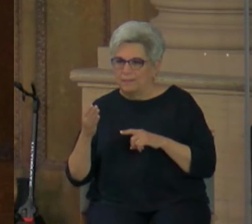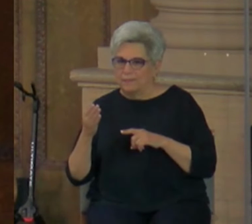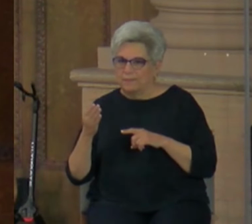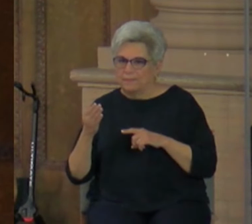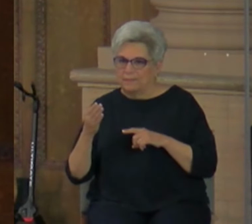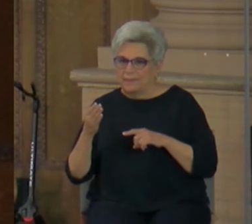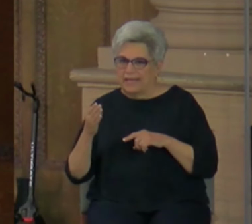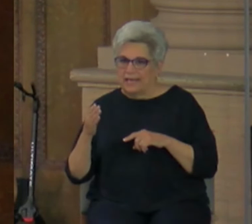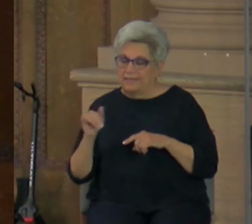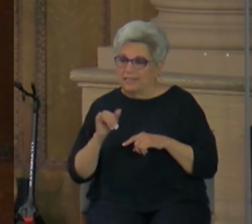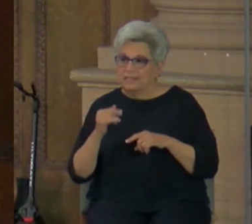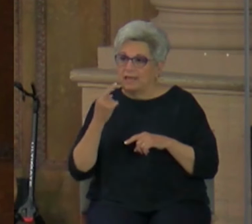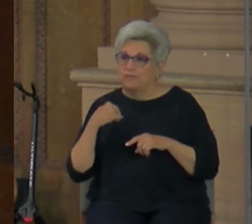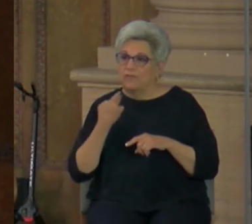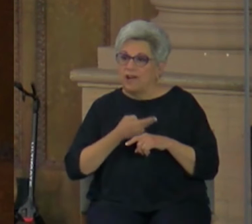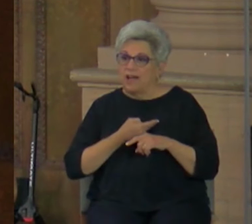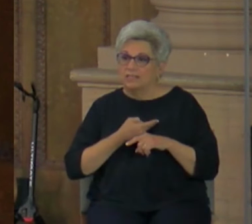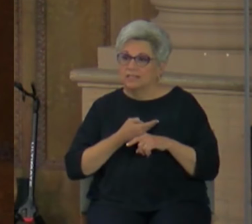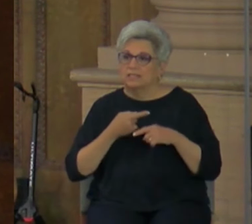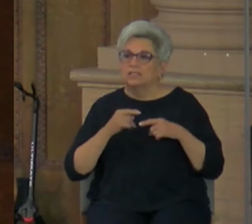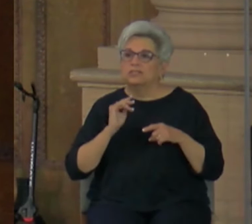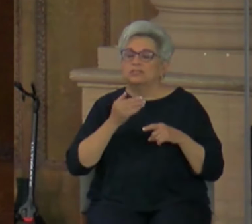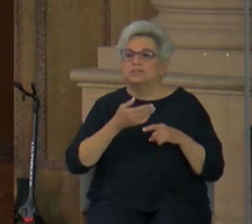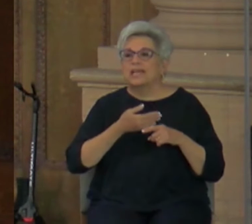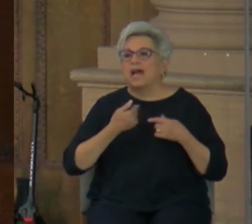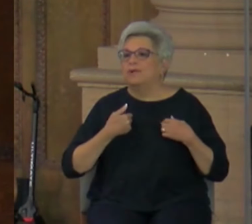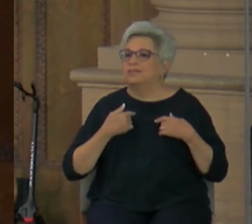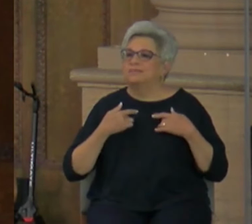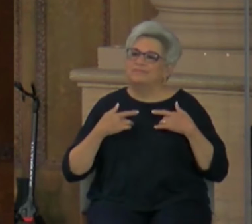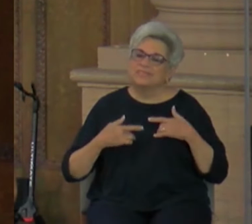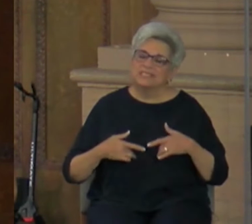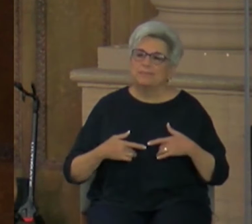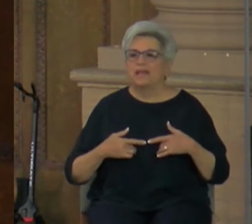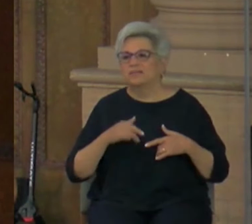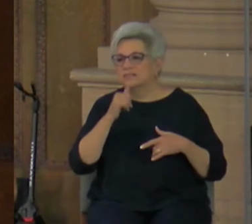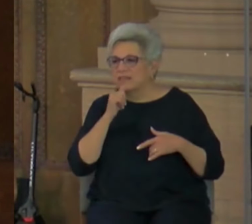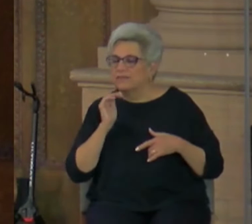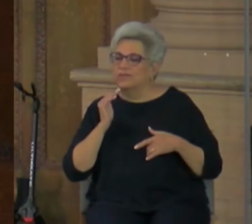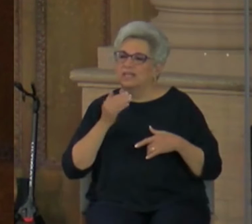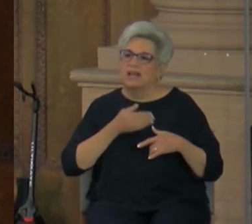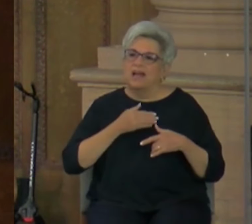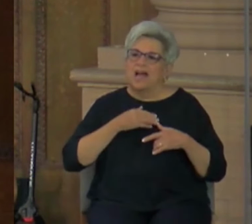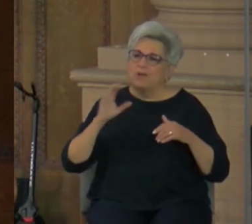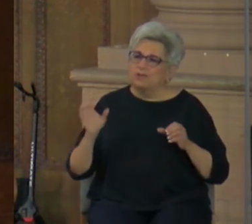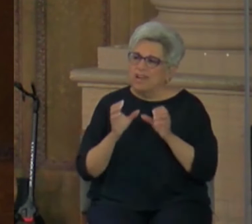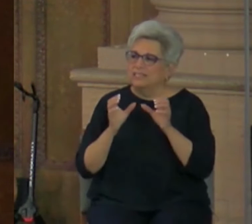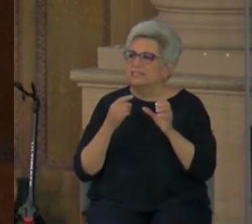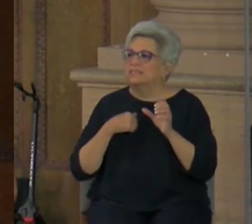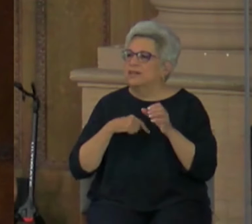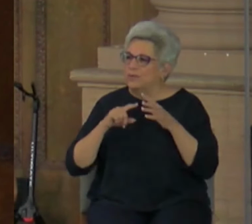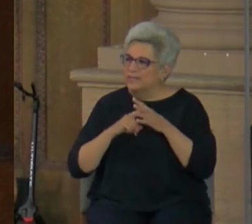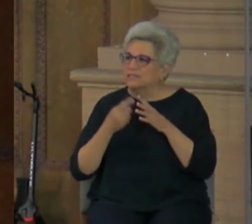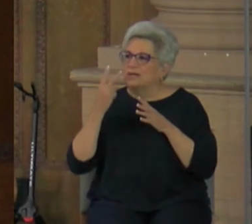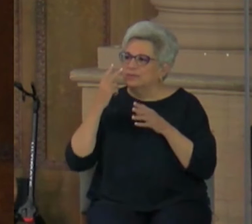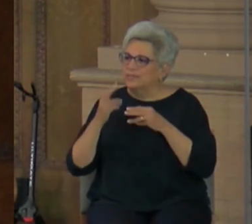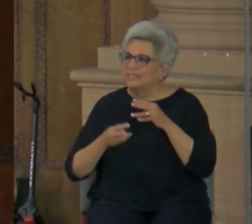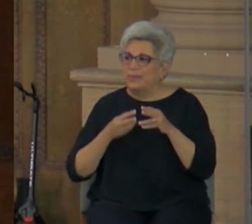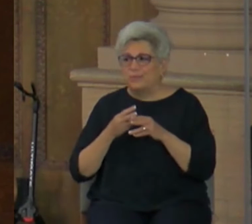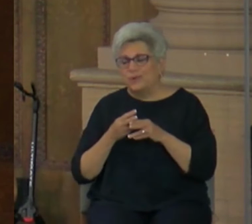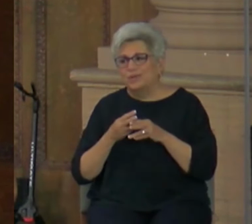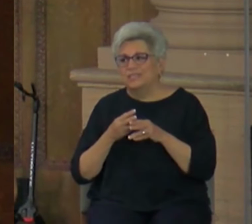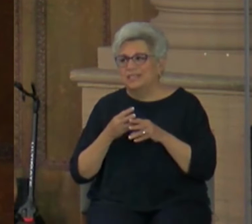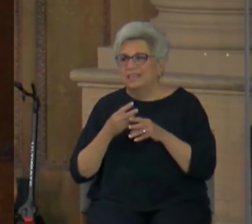And the truth is that in our despair, in our suffering, in our trials, in our crises, we can start to see the world the same way